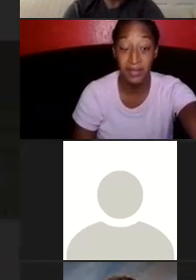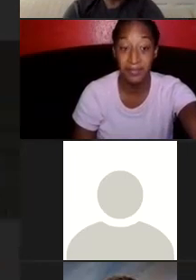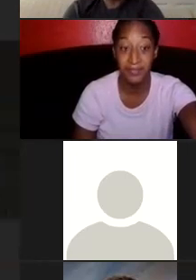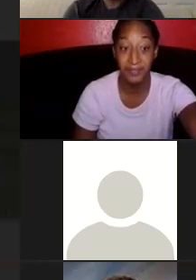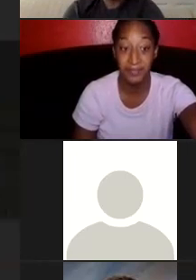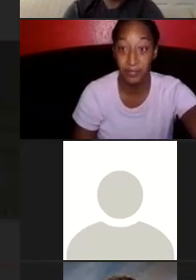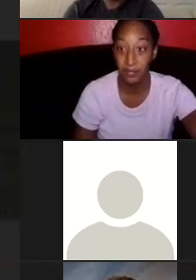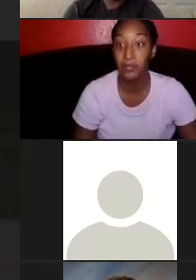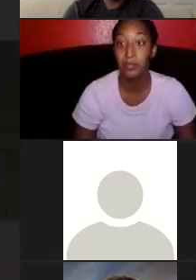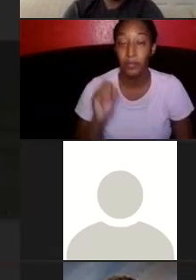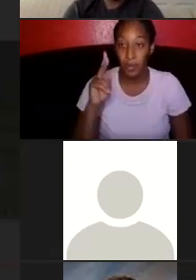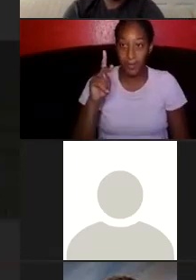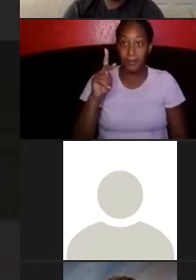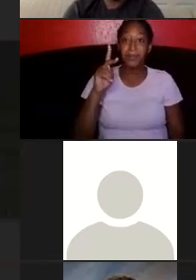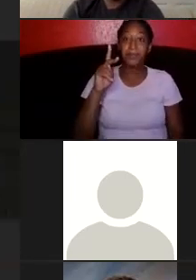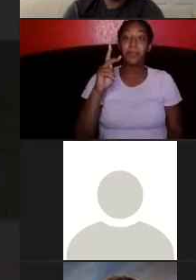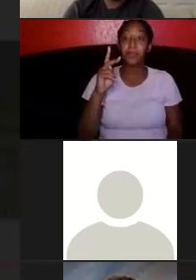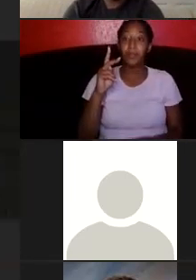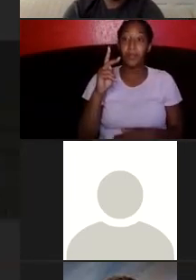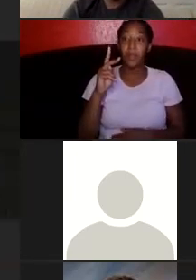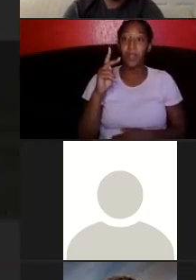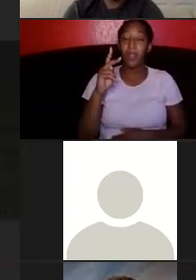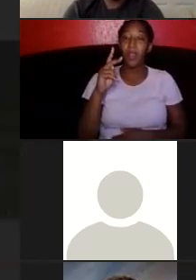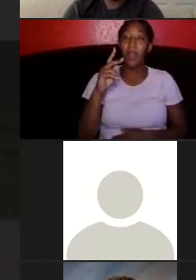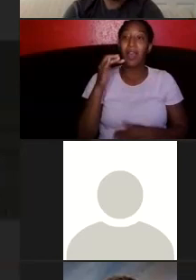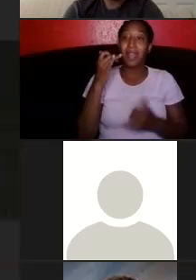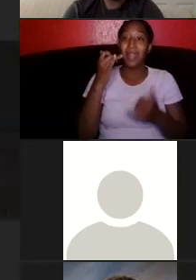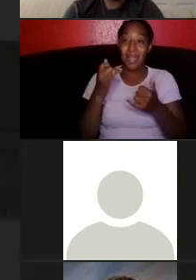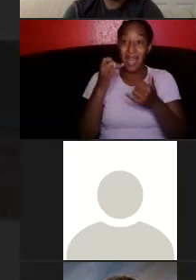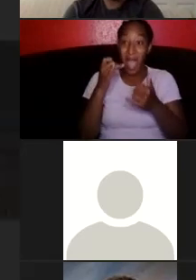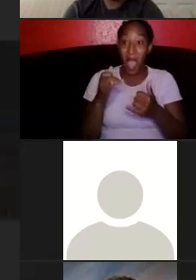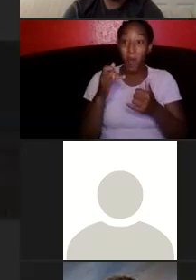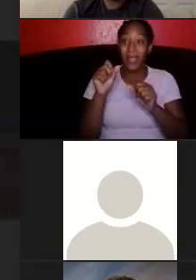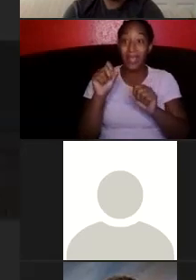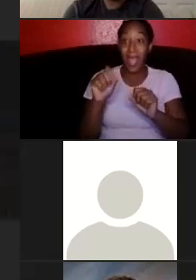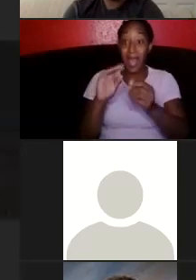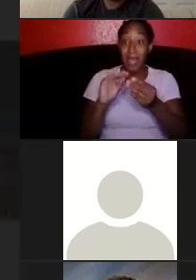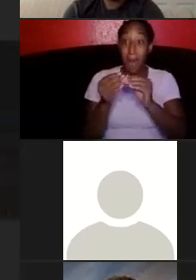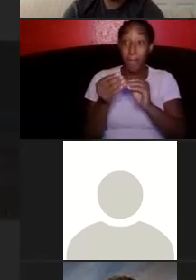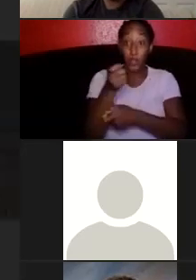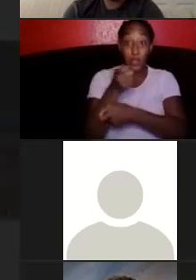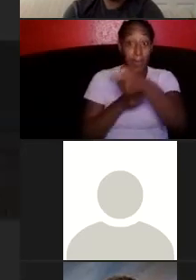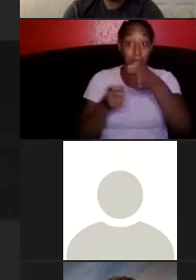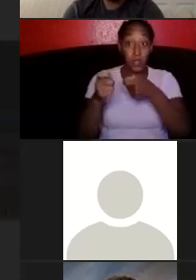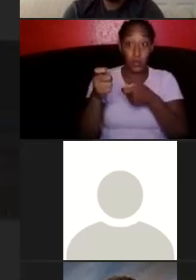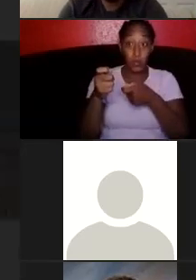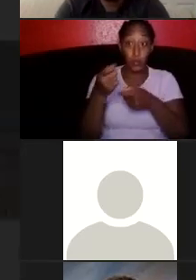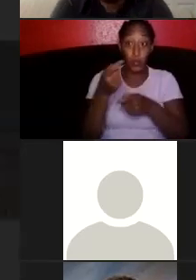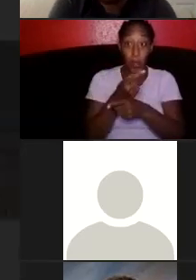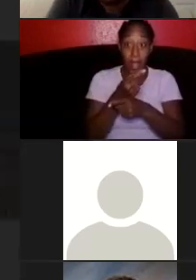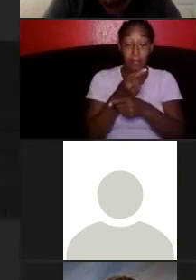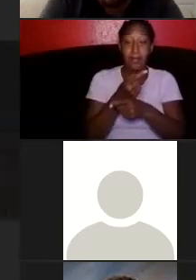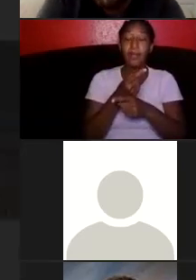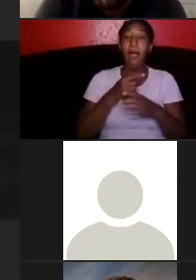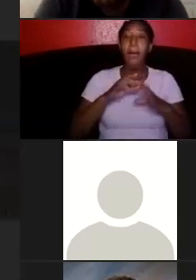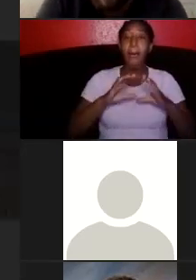Yes. Okay, so now we're substituting our numbers in, right? Big G, the mass of the Earth, the mass of the student.